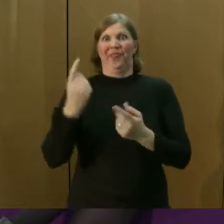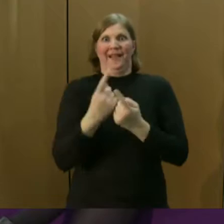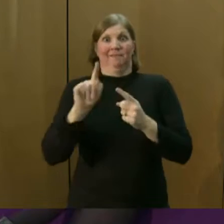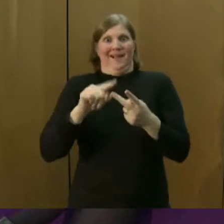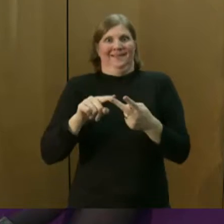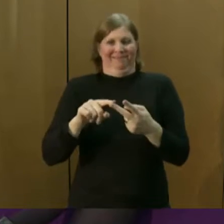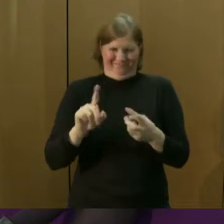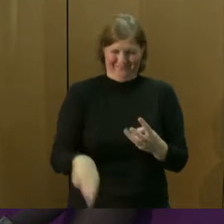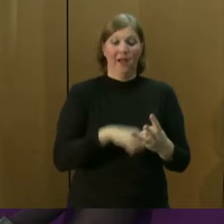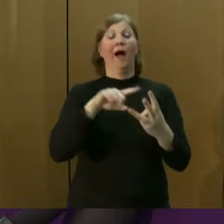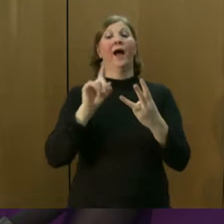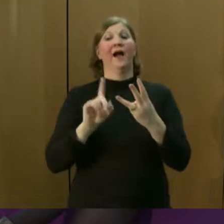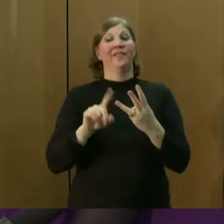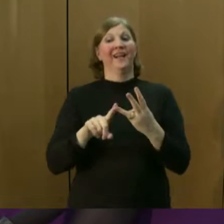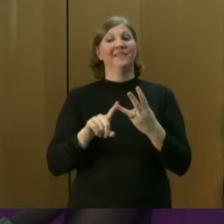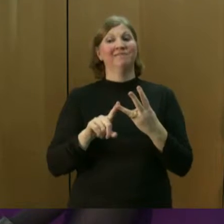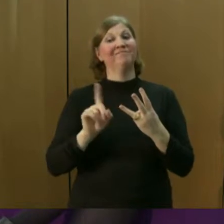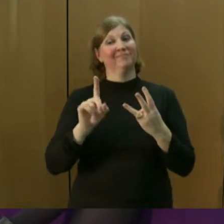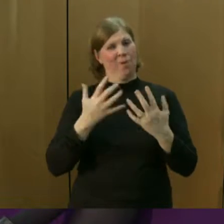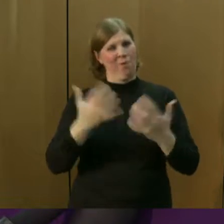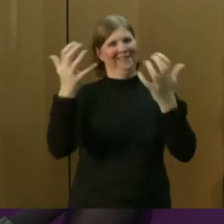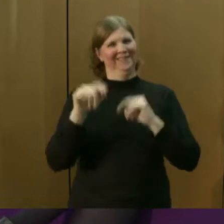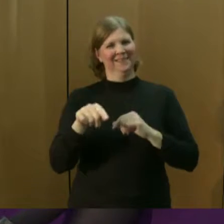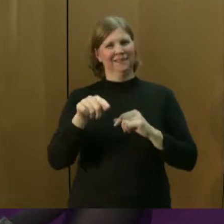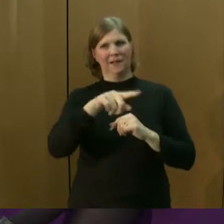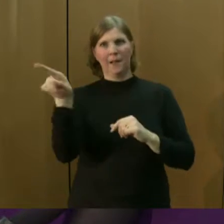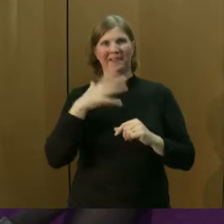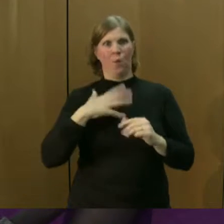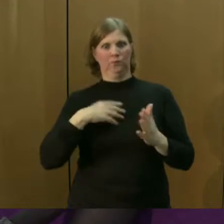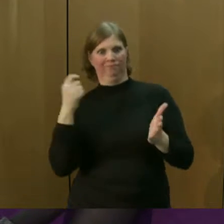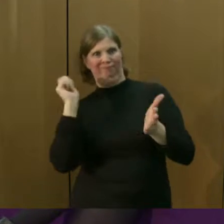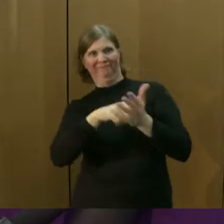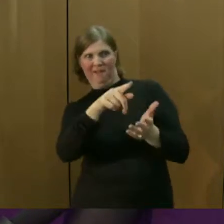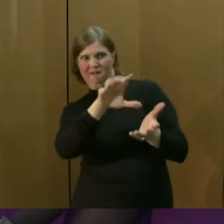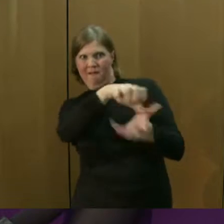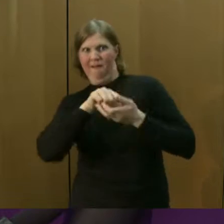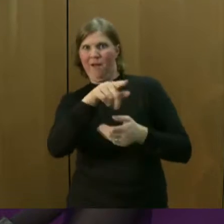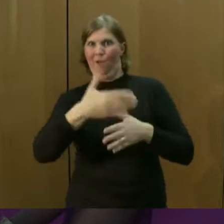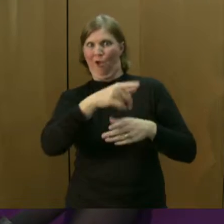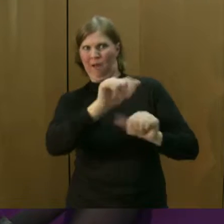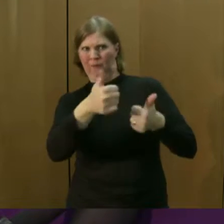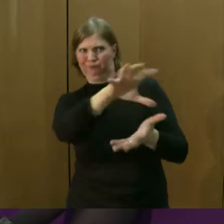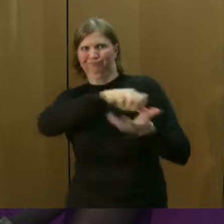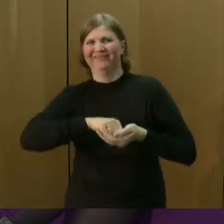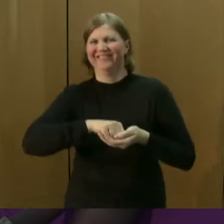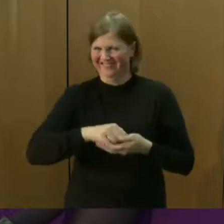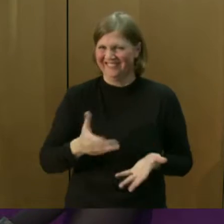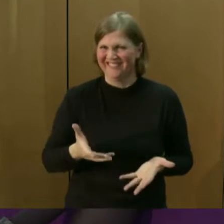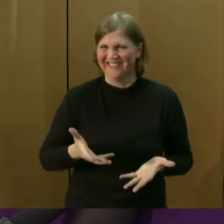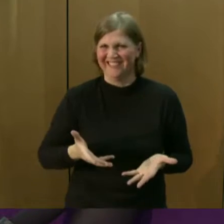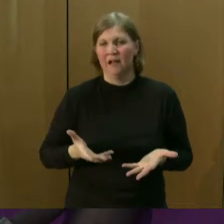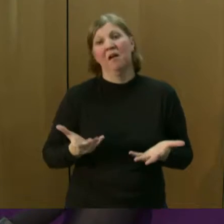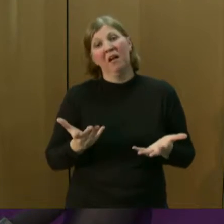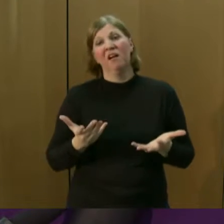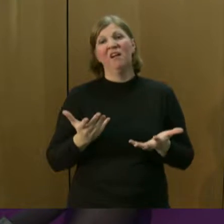talent to work for. They're probably less interested in new. They're probably more interested in tried and tested. I think you